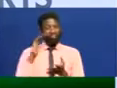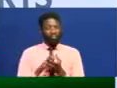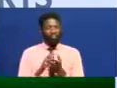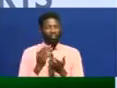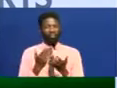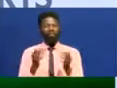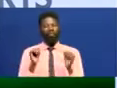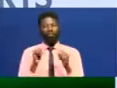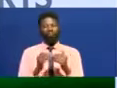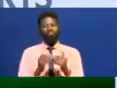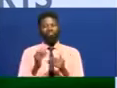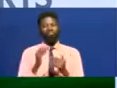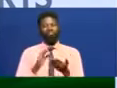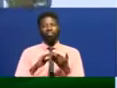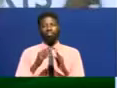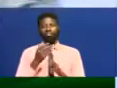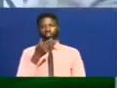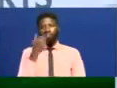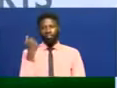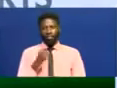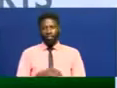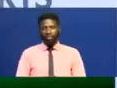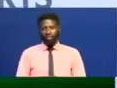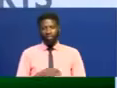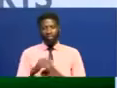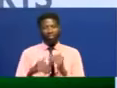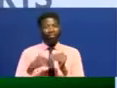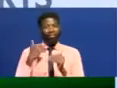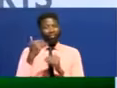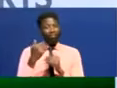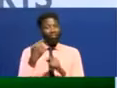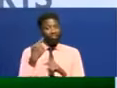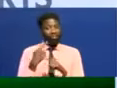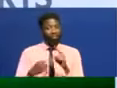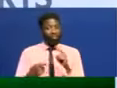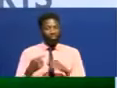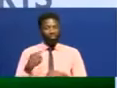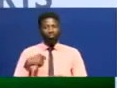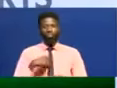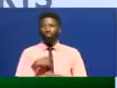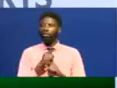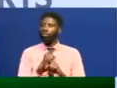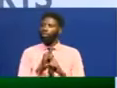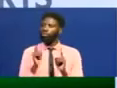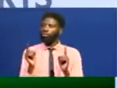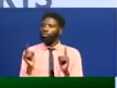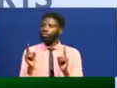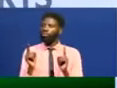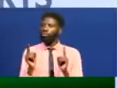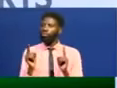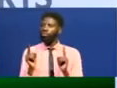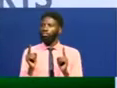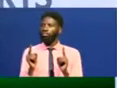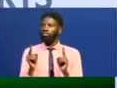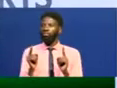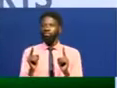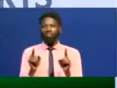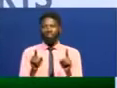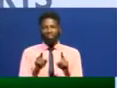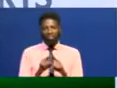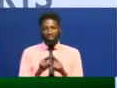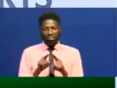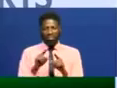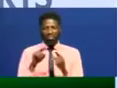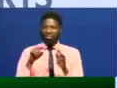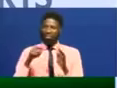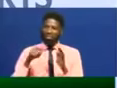can only get better. Next year, we are not going to be that elaborate